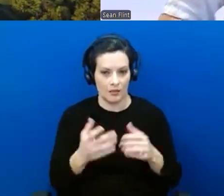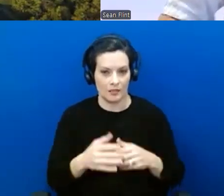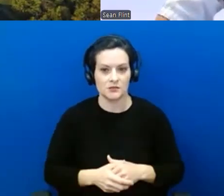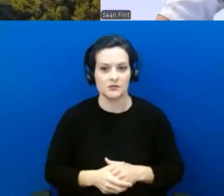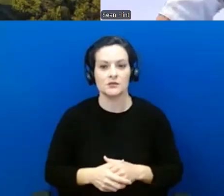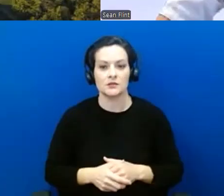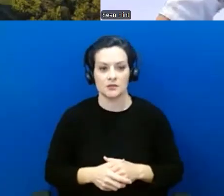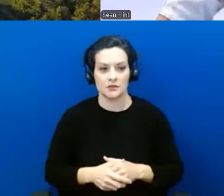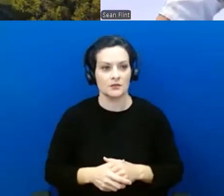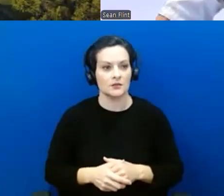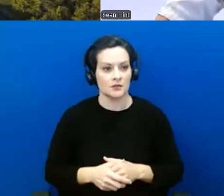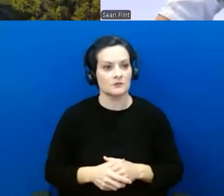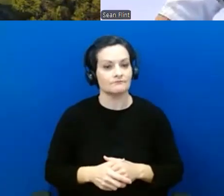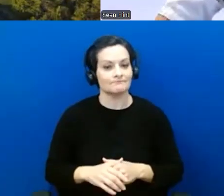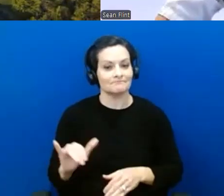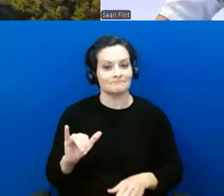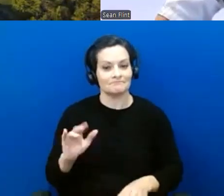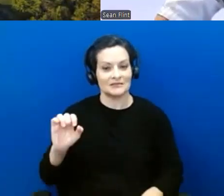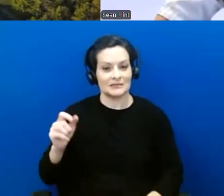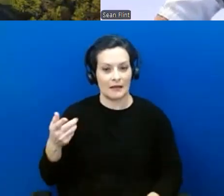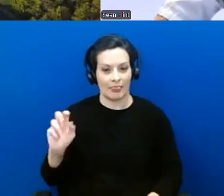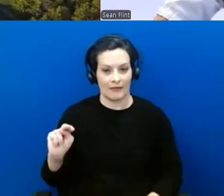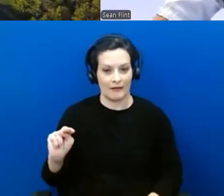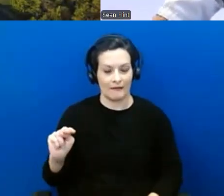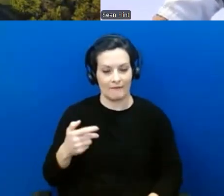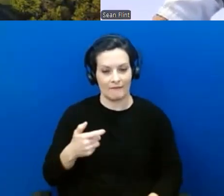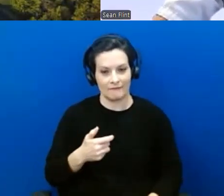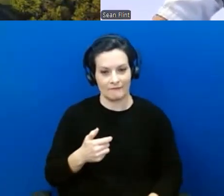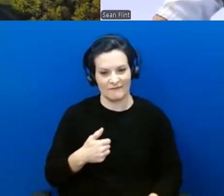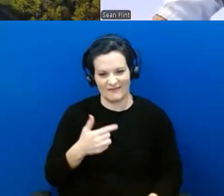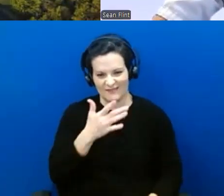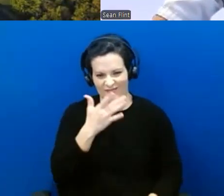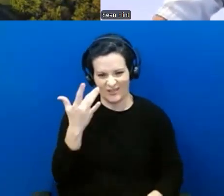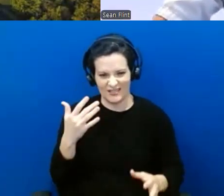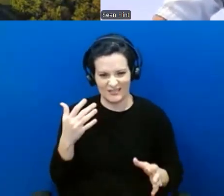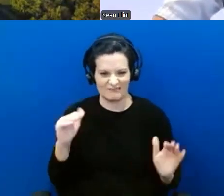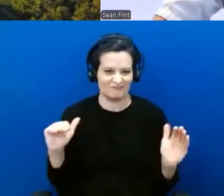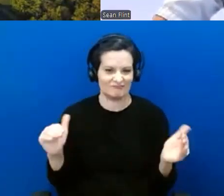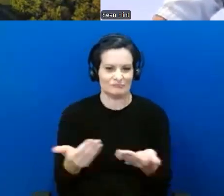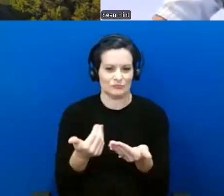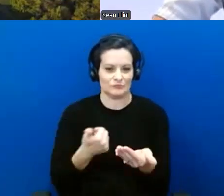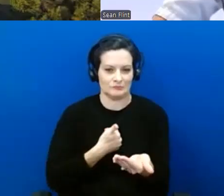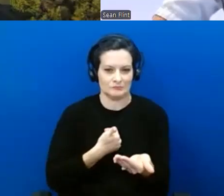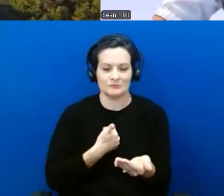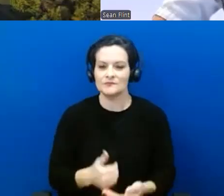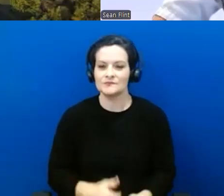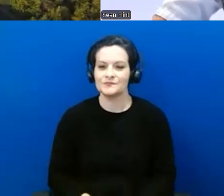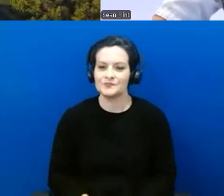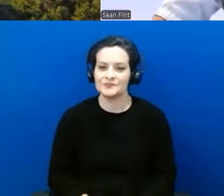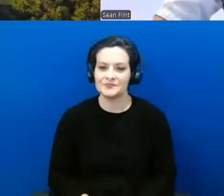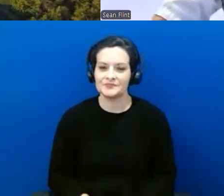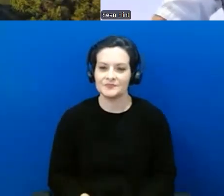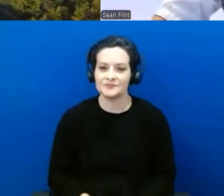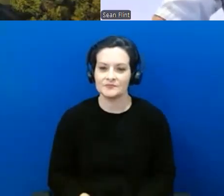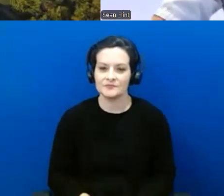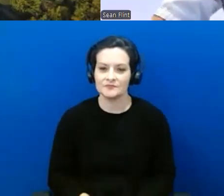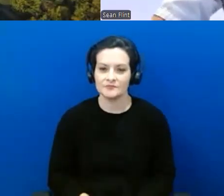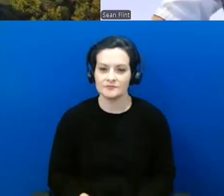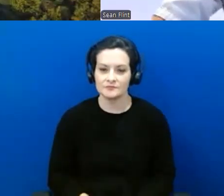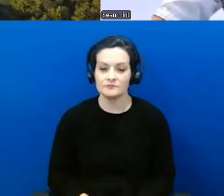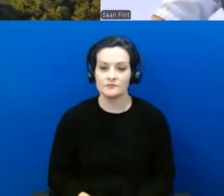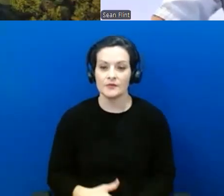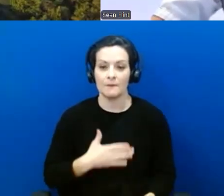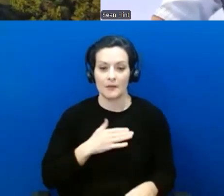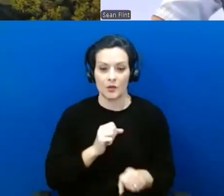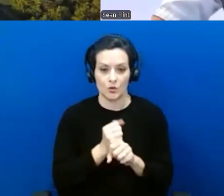like Ethan, I had failed to give a more thorough introduction. So let me just take a moment to start with that. For most of my career, I've